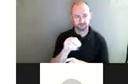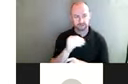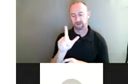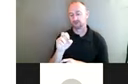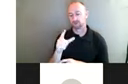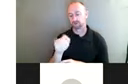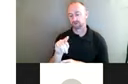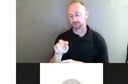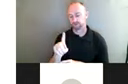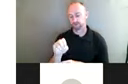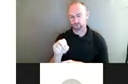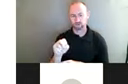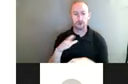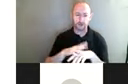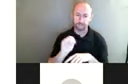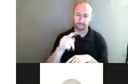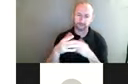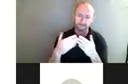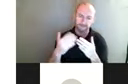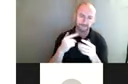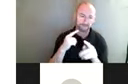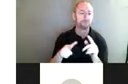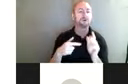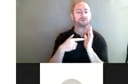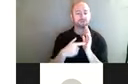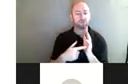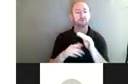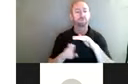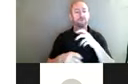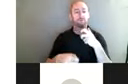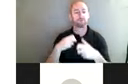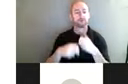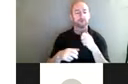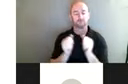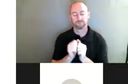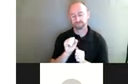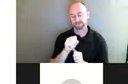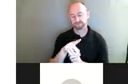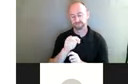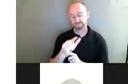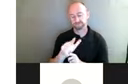problem. But it comes to the fundamental problem that people have with spatial data. And that is that